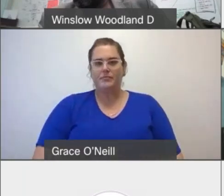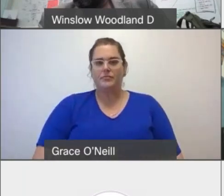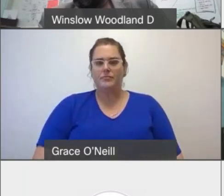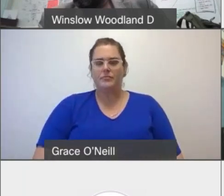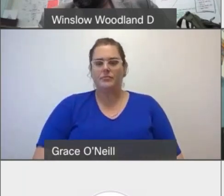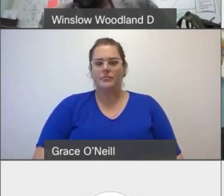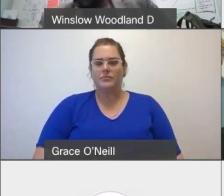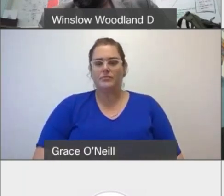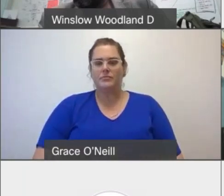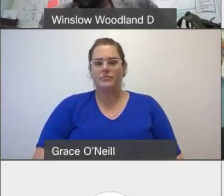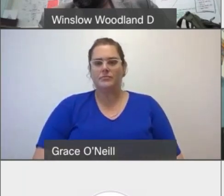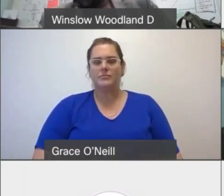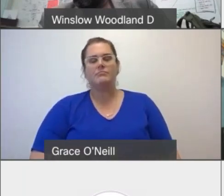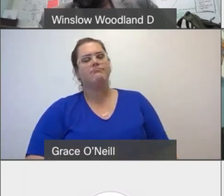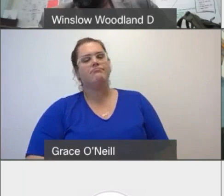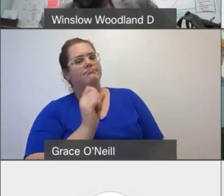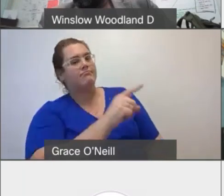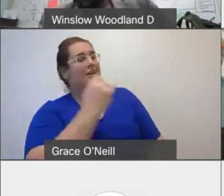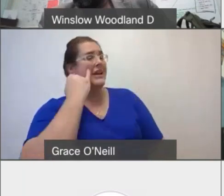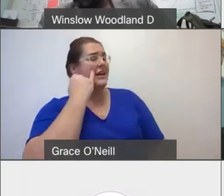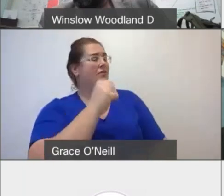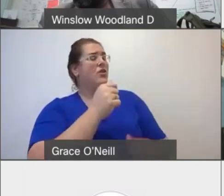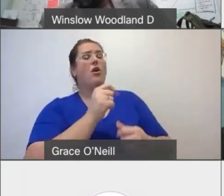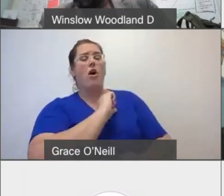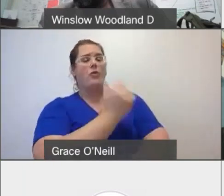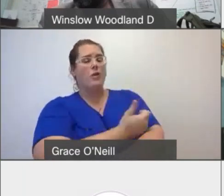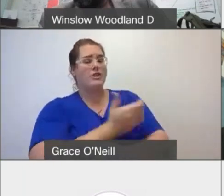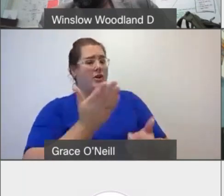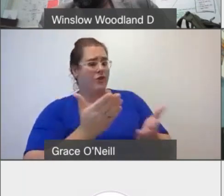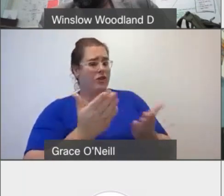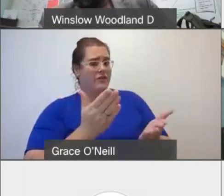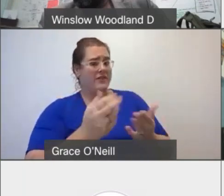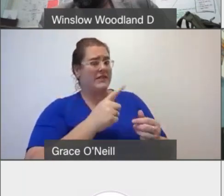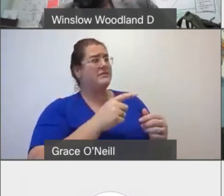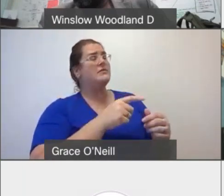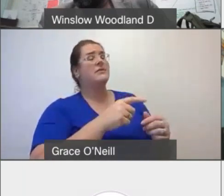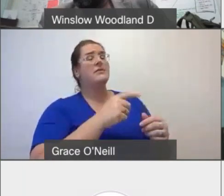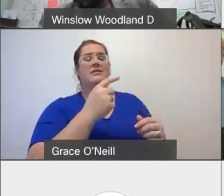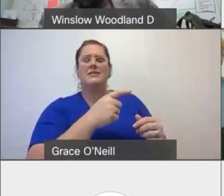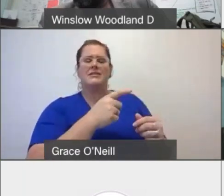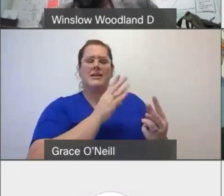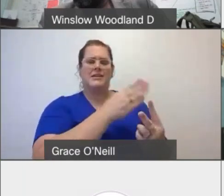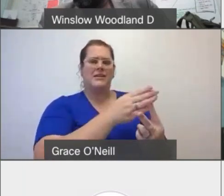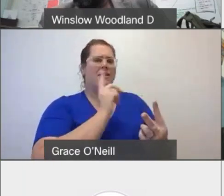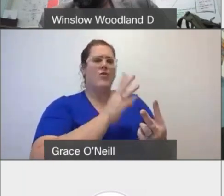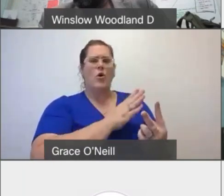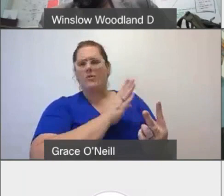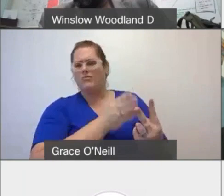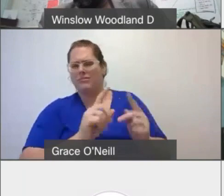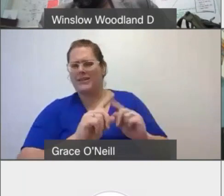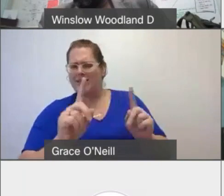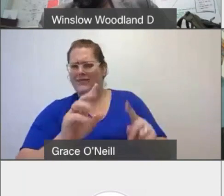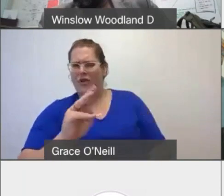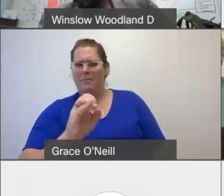If an authorization for services for someone supported is to another Medicaid provider, I don't know what that means